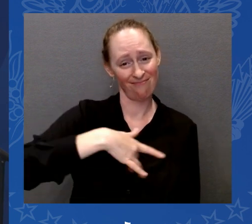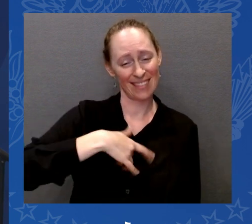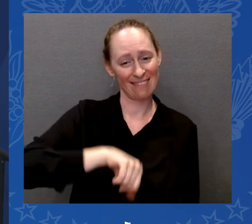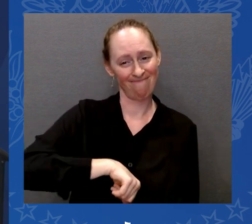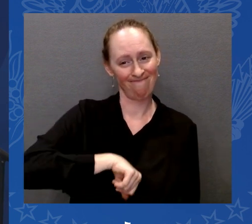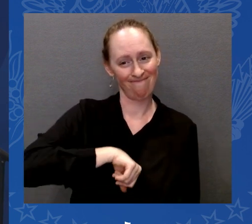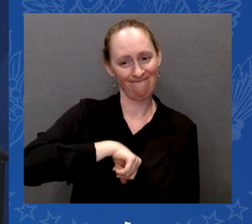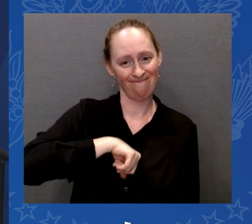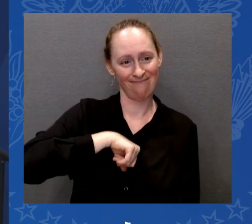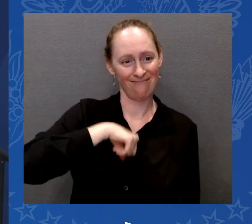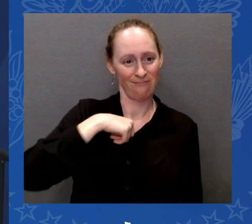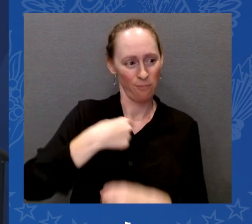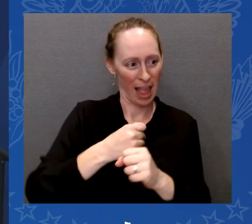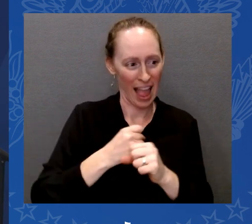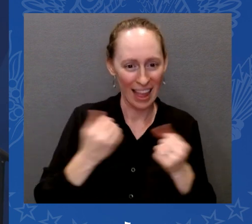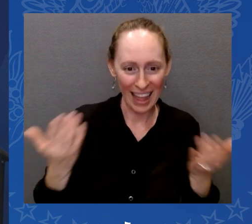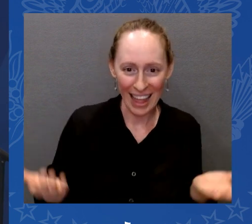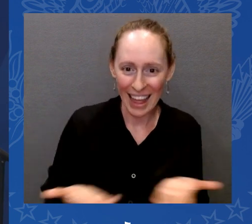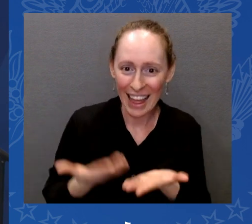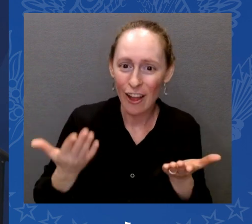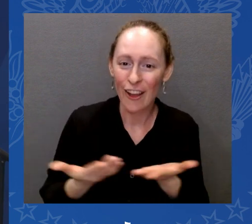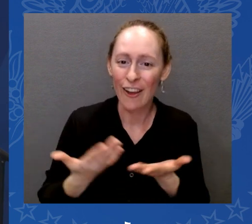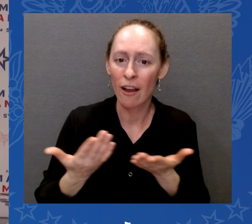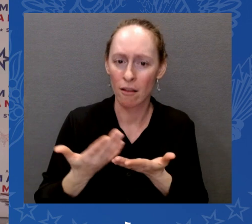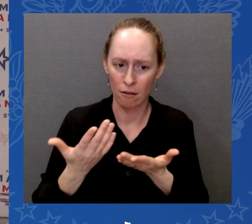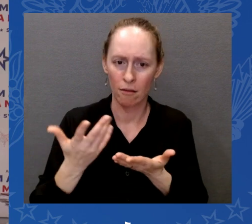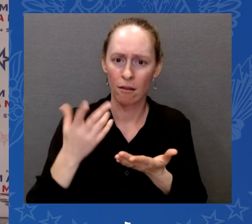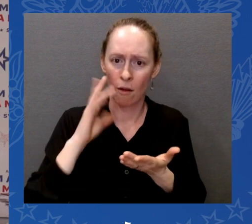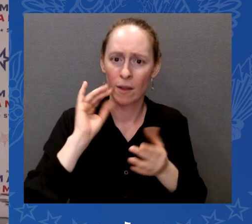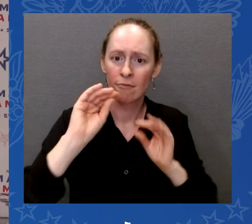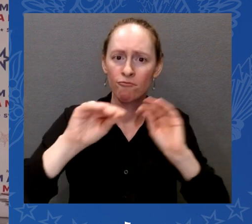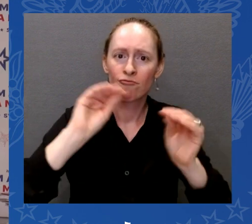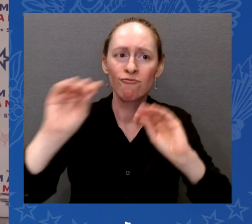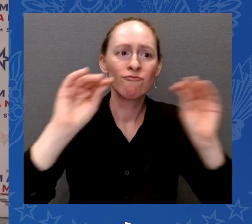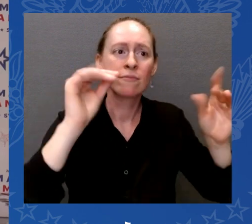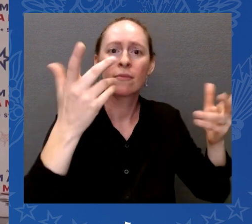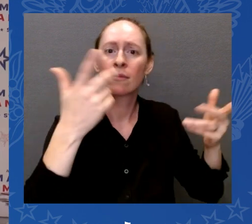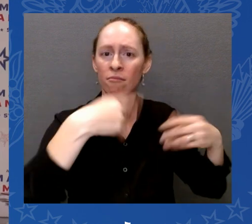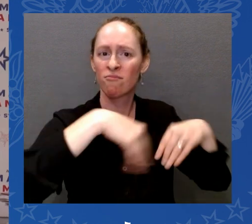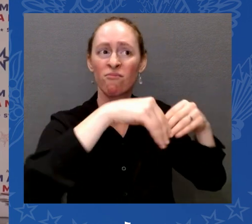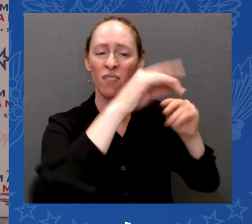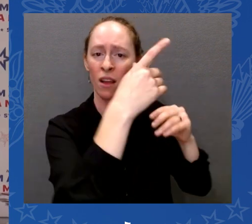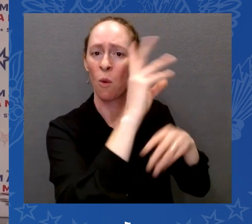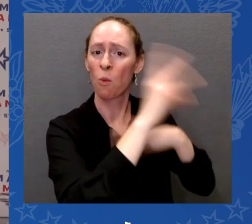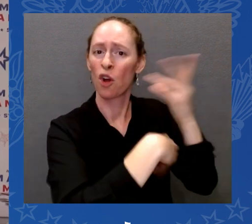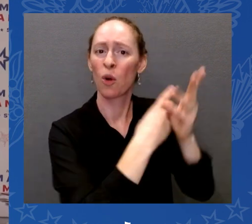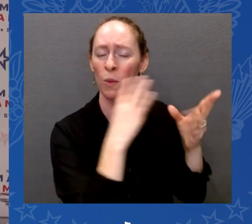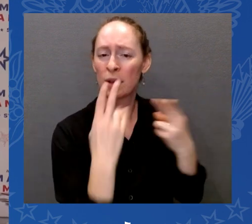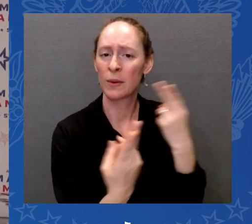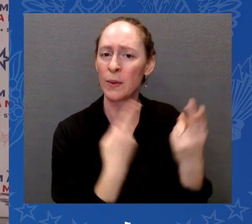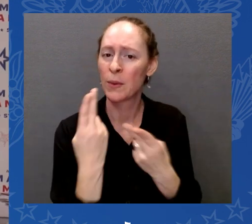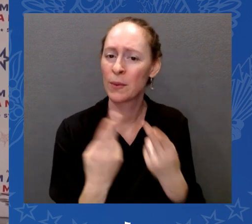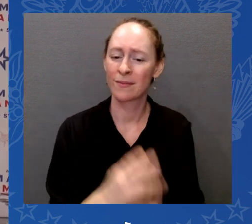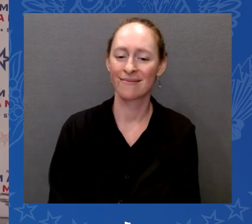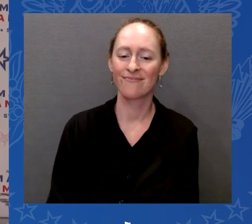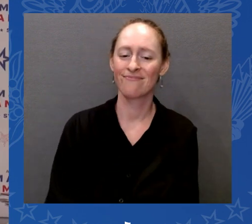Mr. President, for your leadership and for making this moment possible.